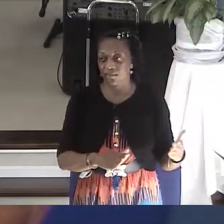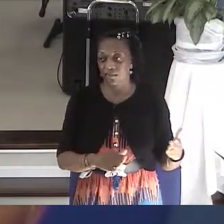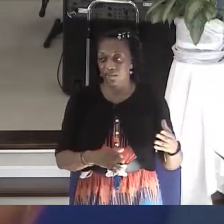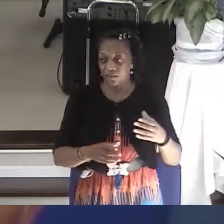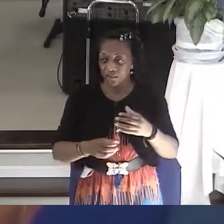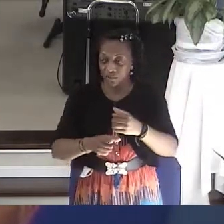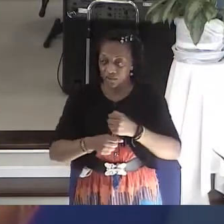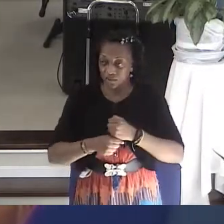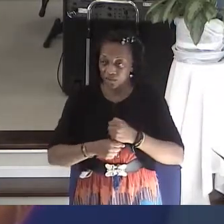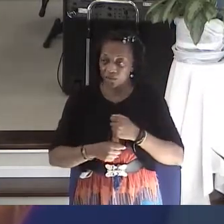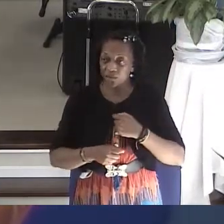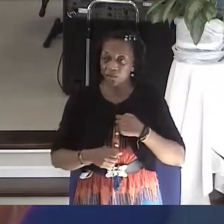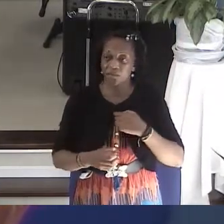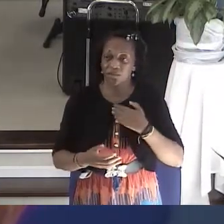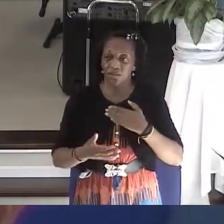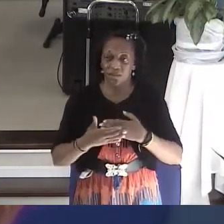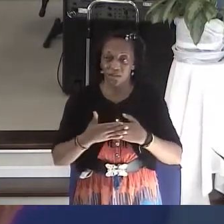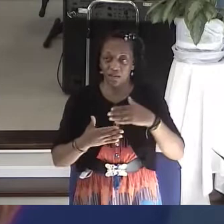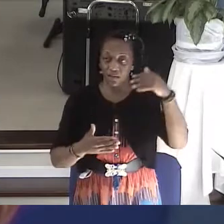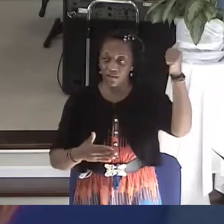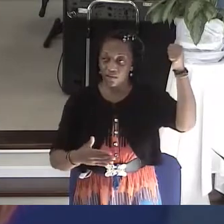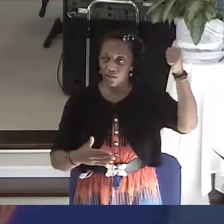Draw me nearer,